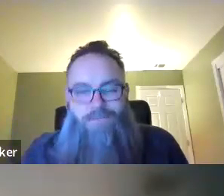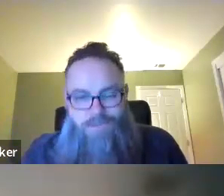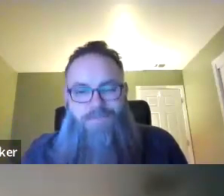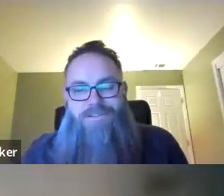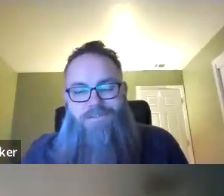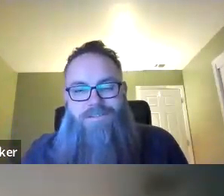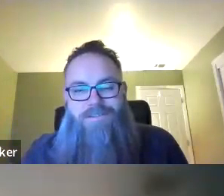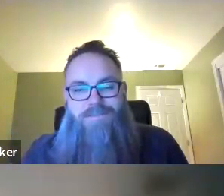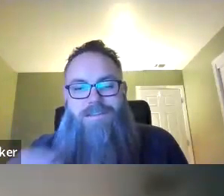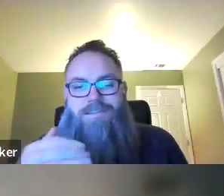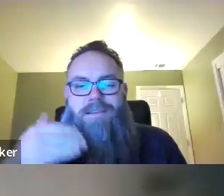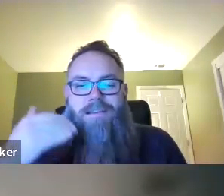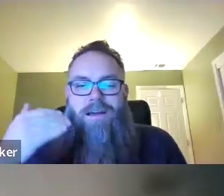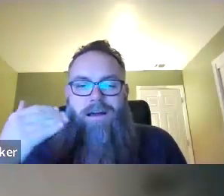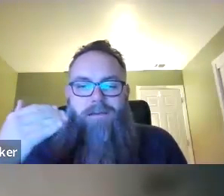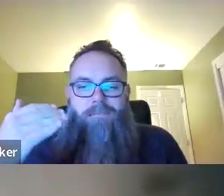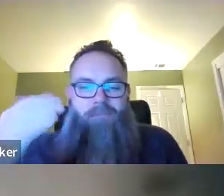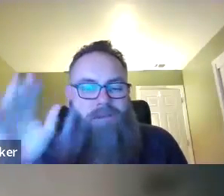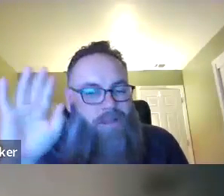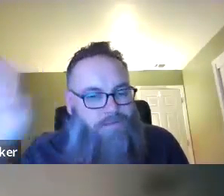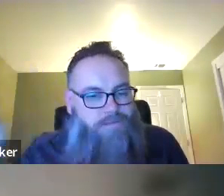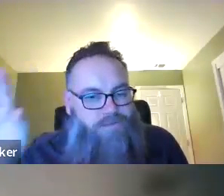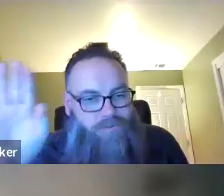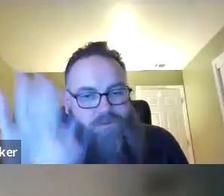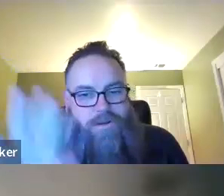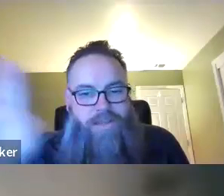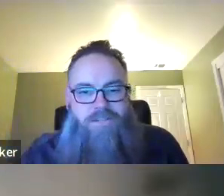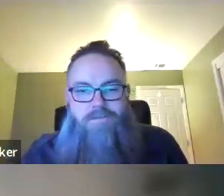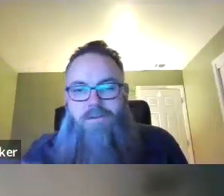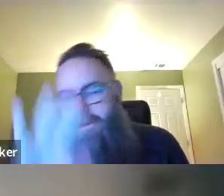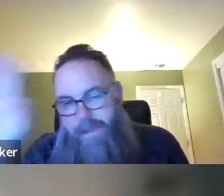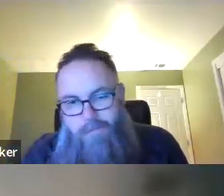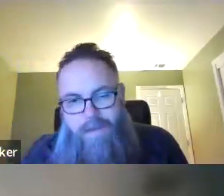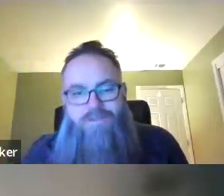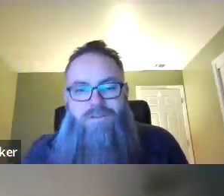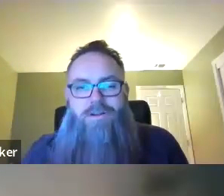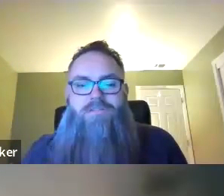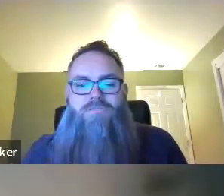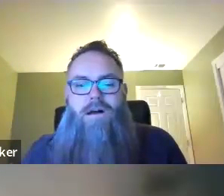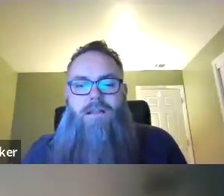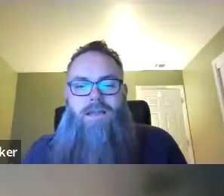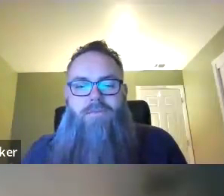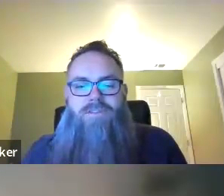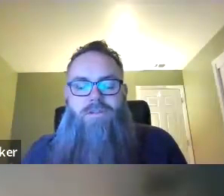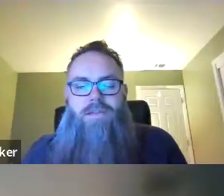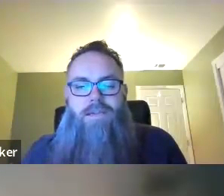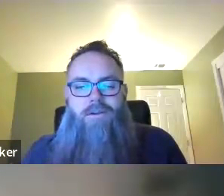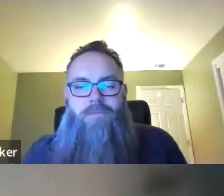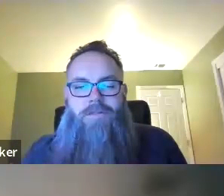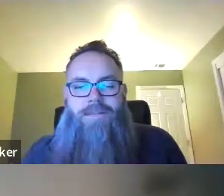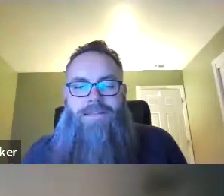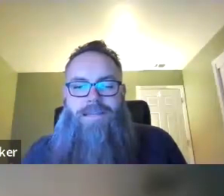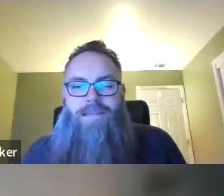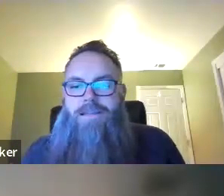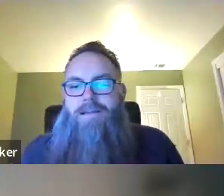at Coffee with Community Services, because we have a lot of service coordination. You know, we got our managers on here as well, and we certainly hear